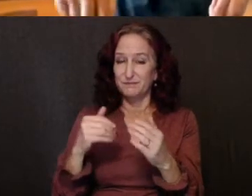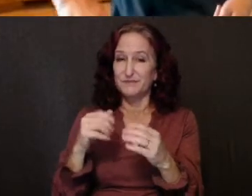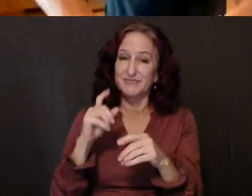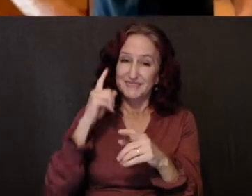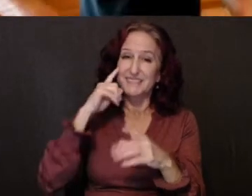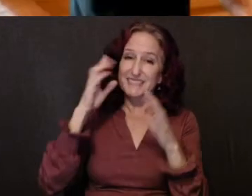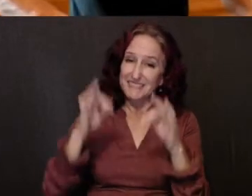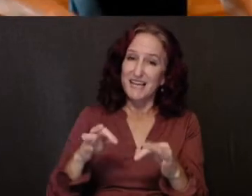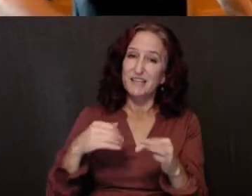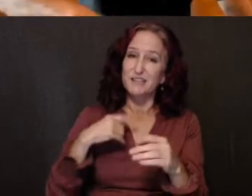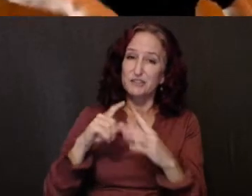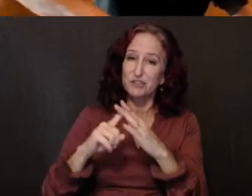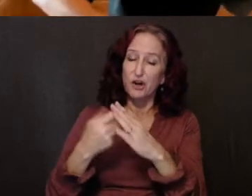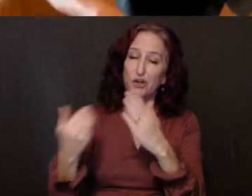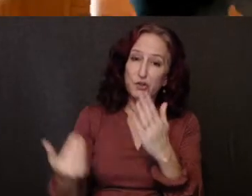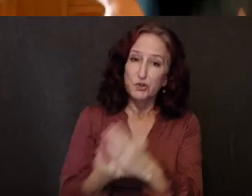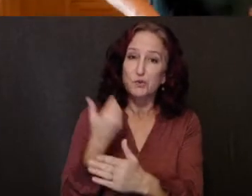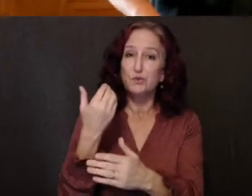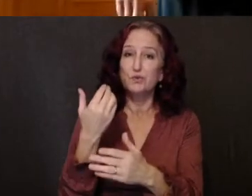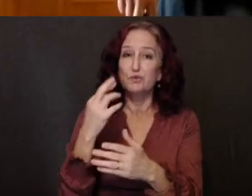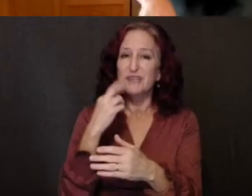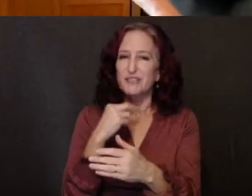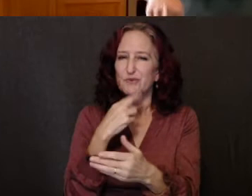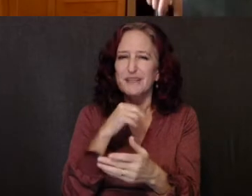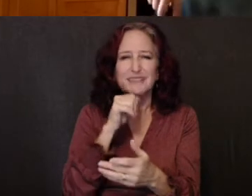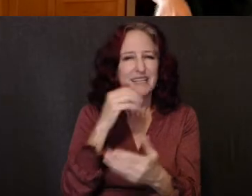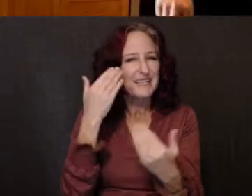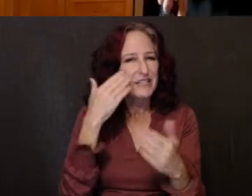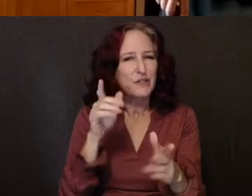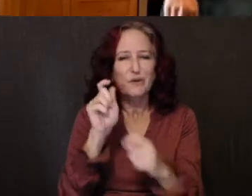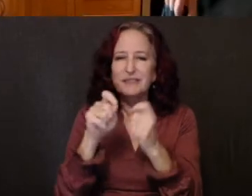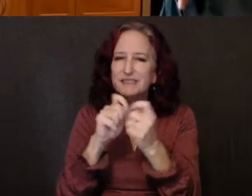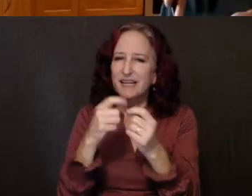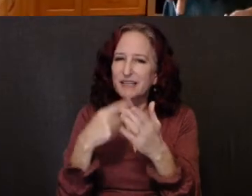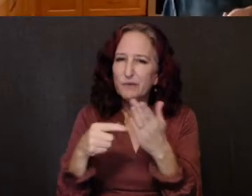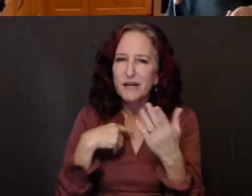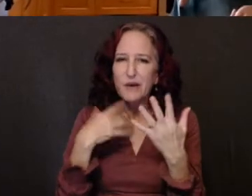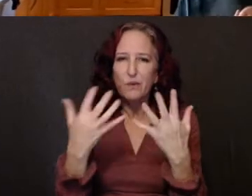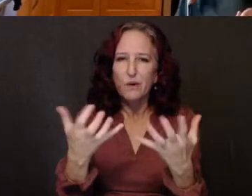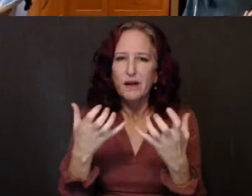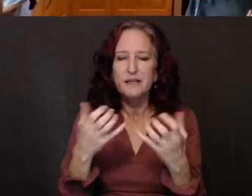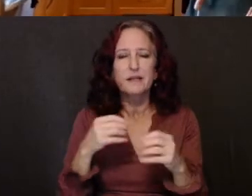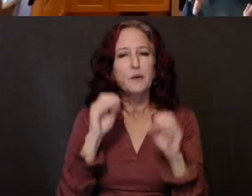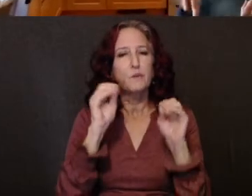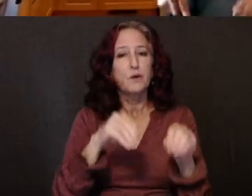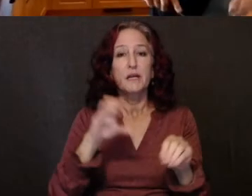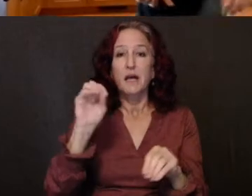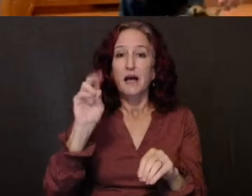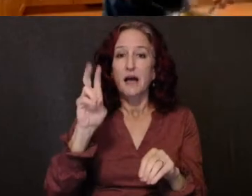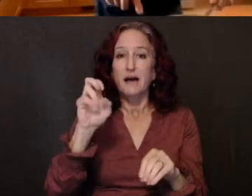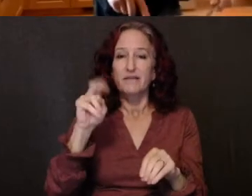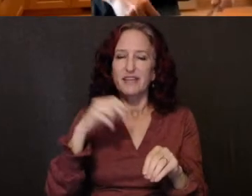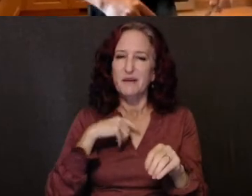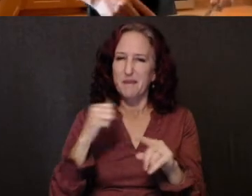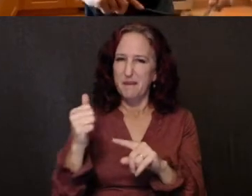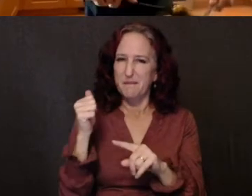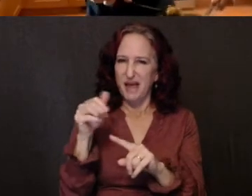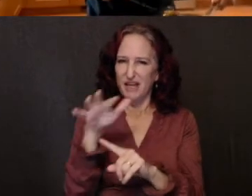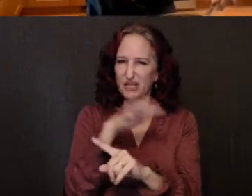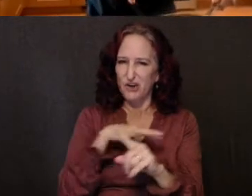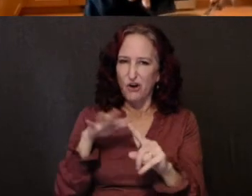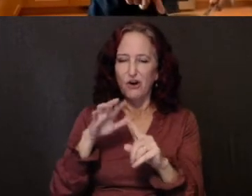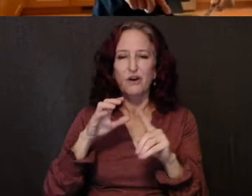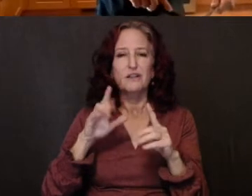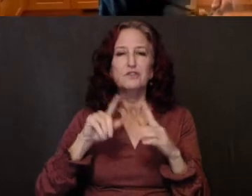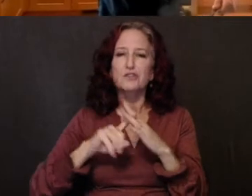was kind of going through this transition, didn't know exactly what I was going to do. I built this wood burning oven in my backyard, and then